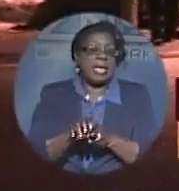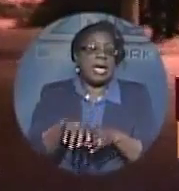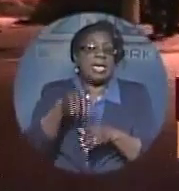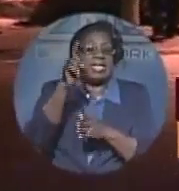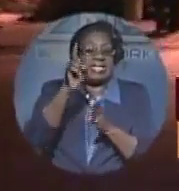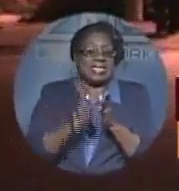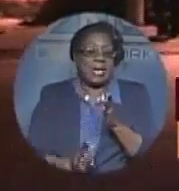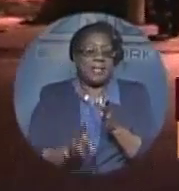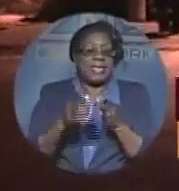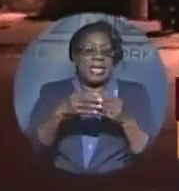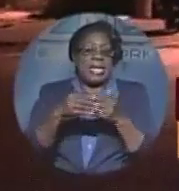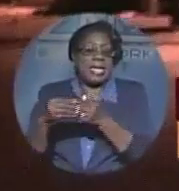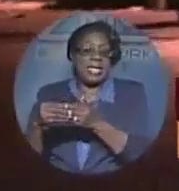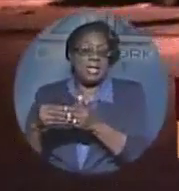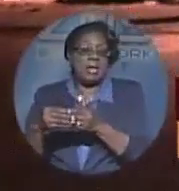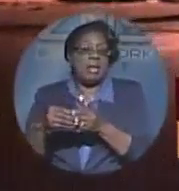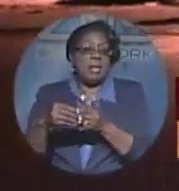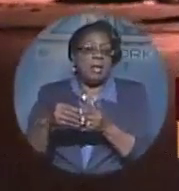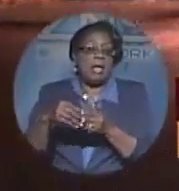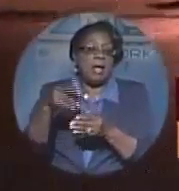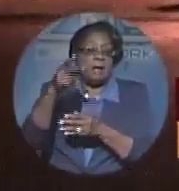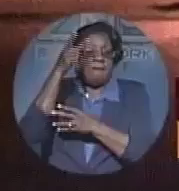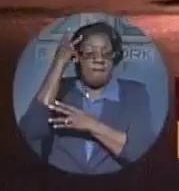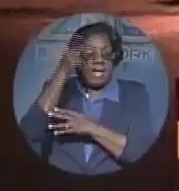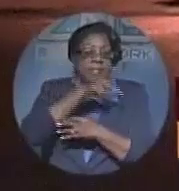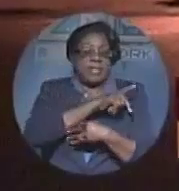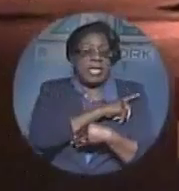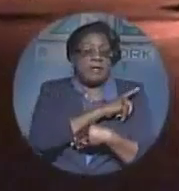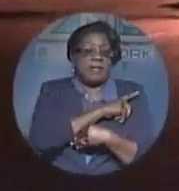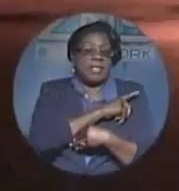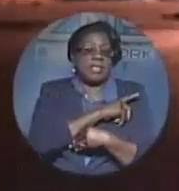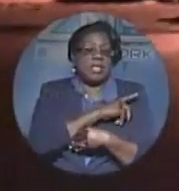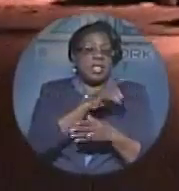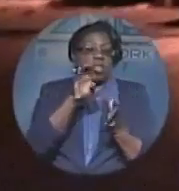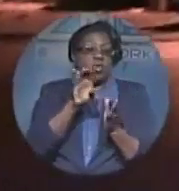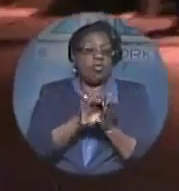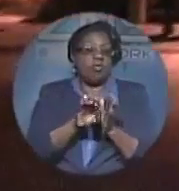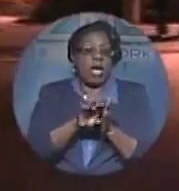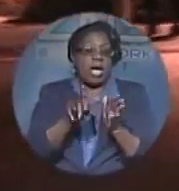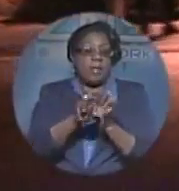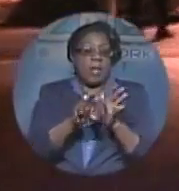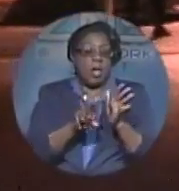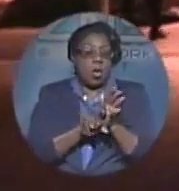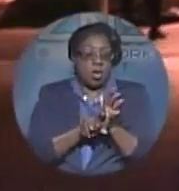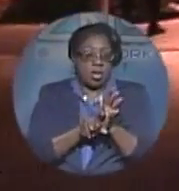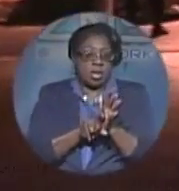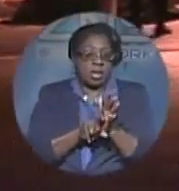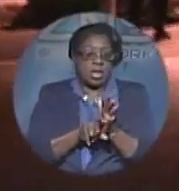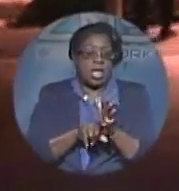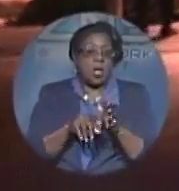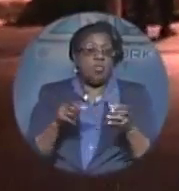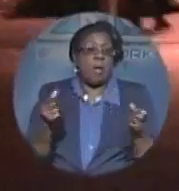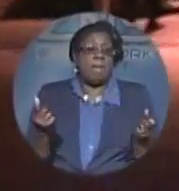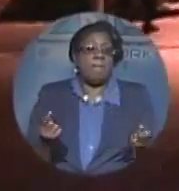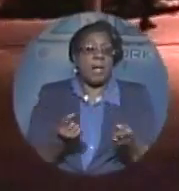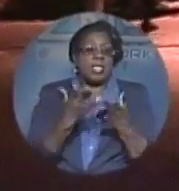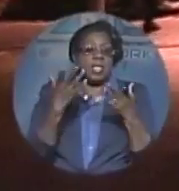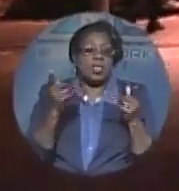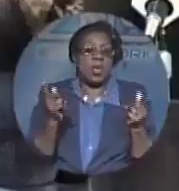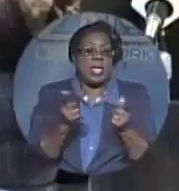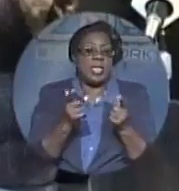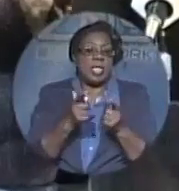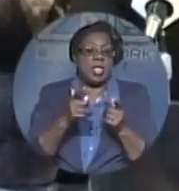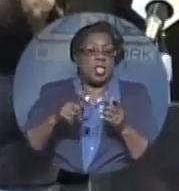of the Progressive Liberal Party, Philip Davis, the crime bills, which won opposition approval last year, were much too little, too